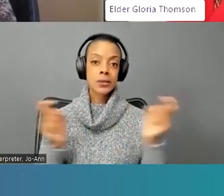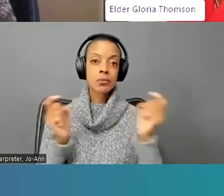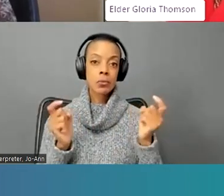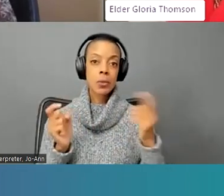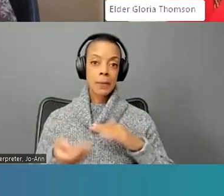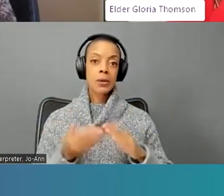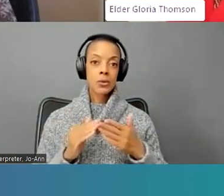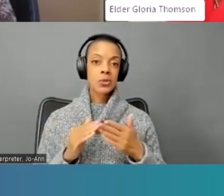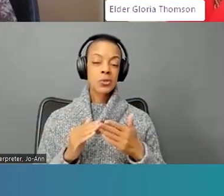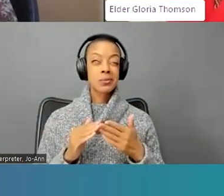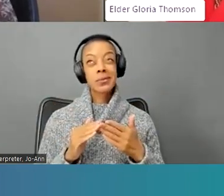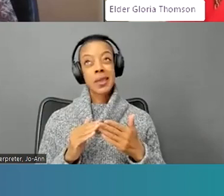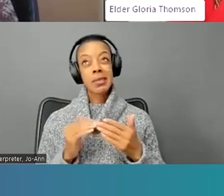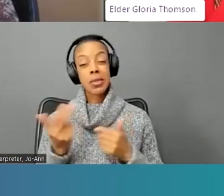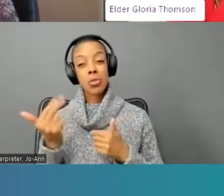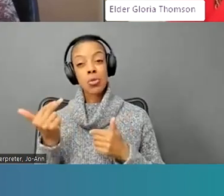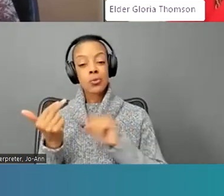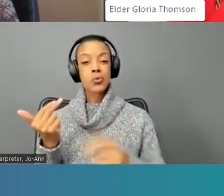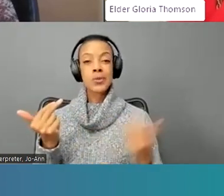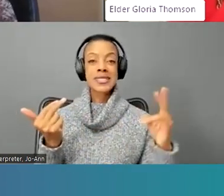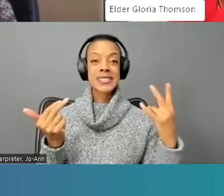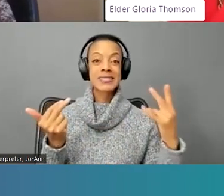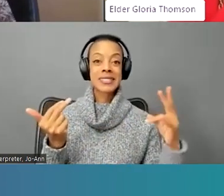between 13 and 17 ceremonies a year.